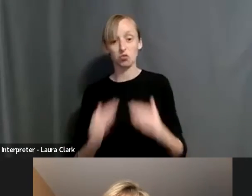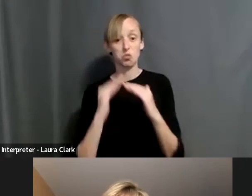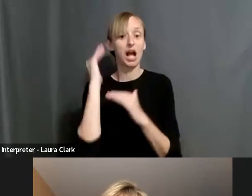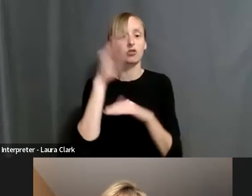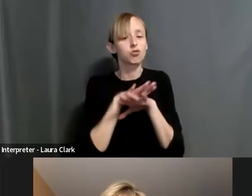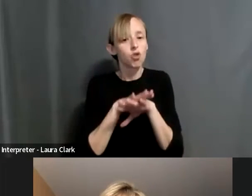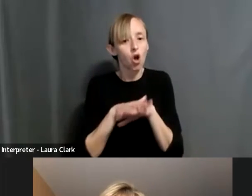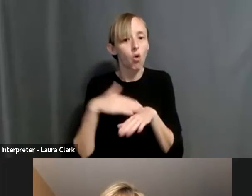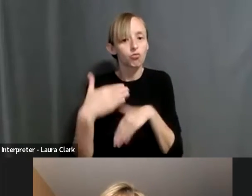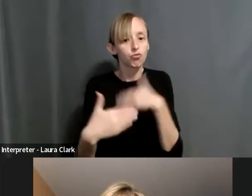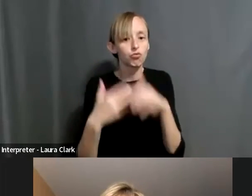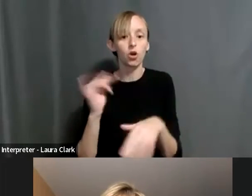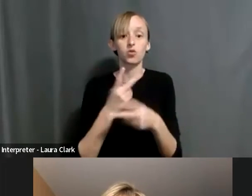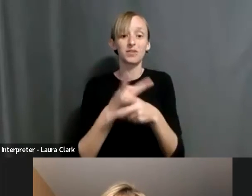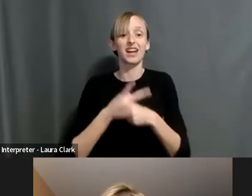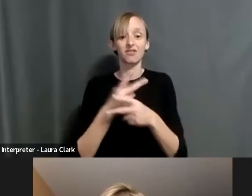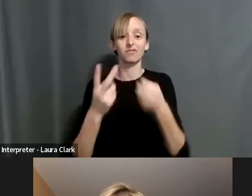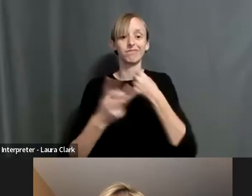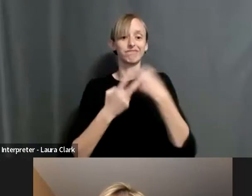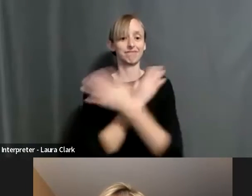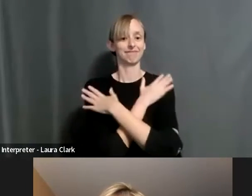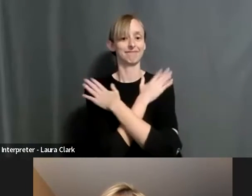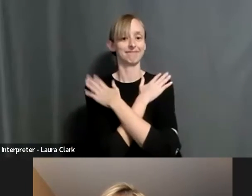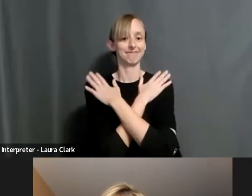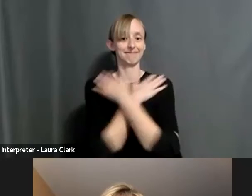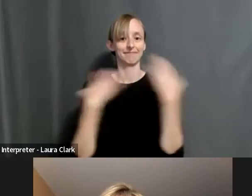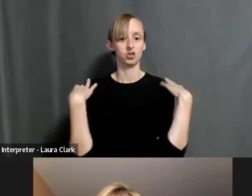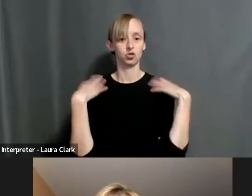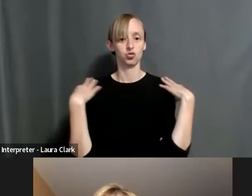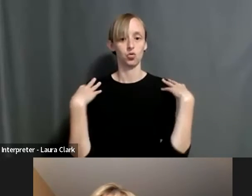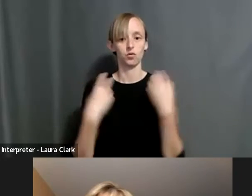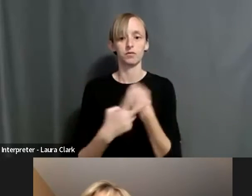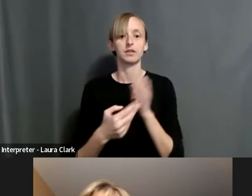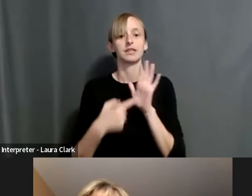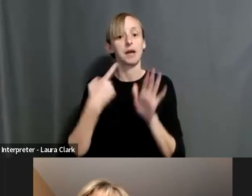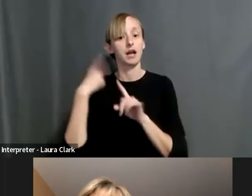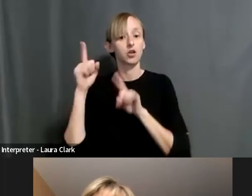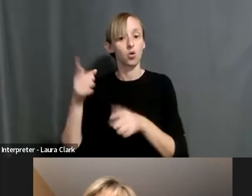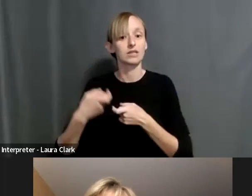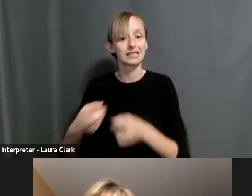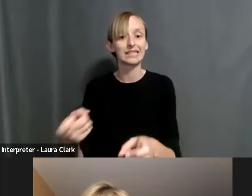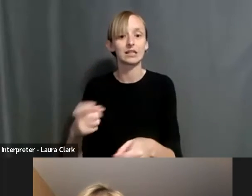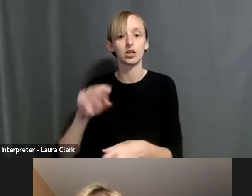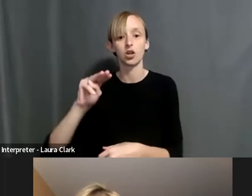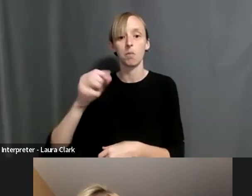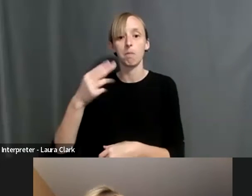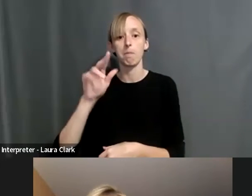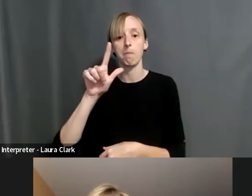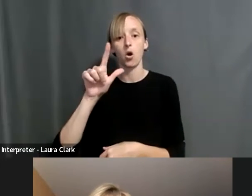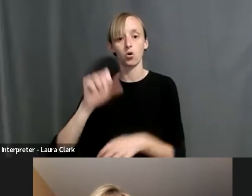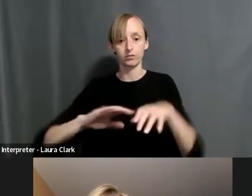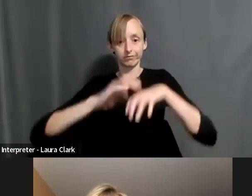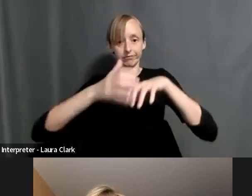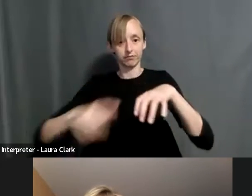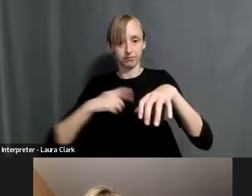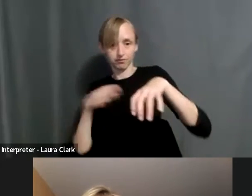also shoulder preservation. And when I go skiing and I'm skiing moguls, I think of each